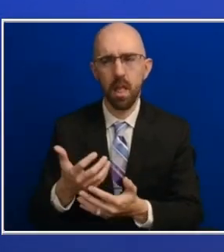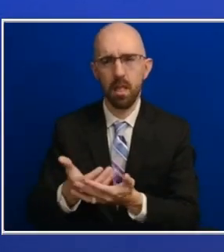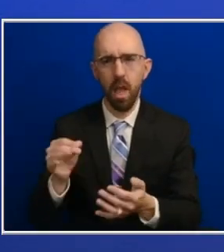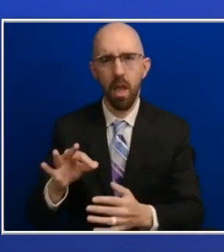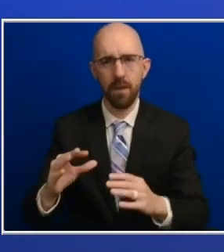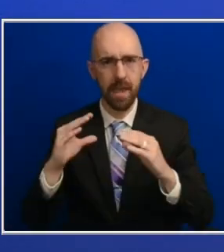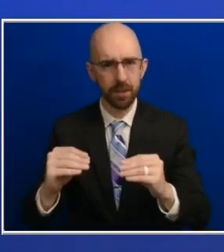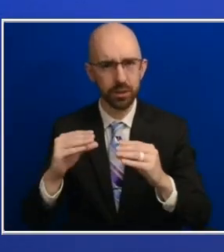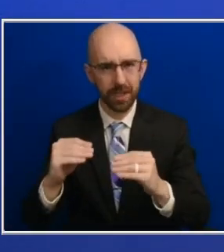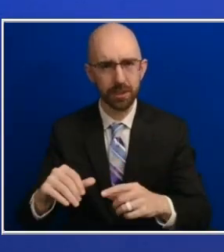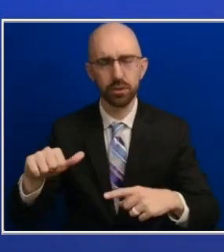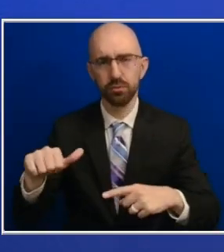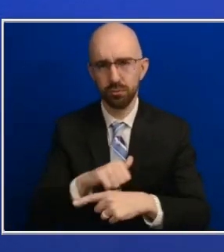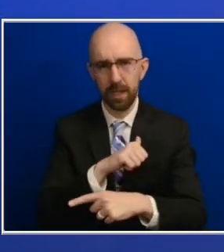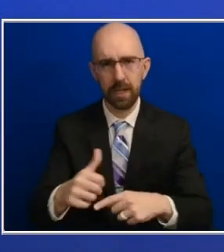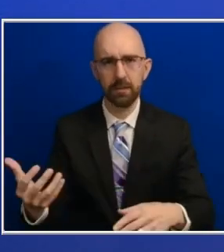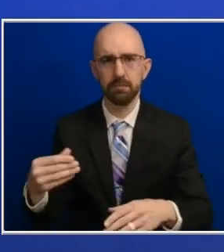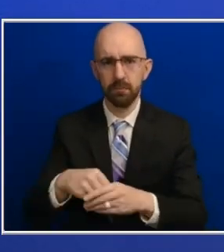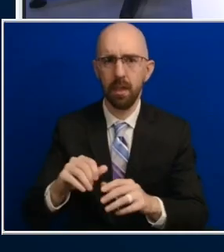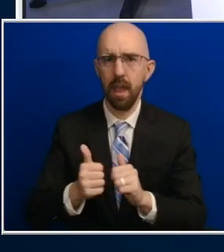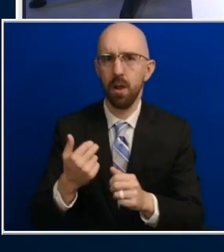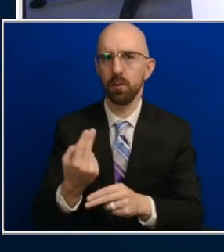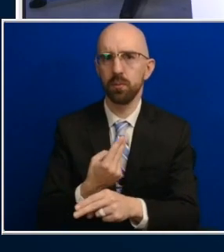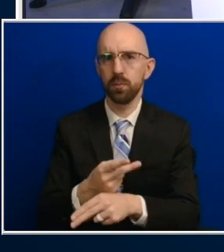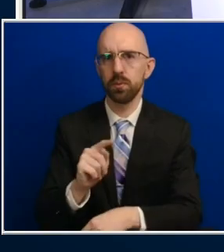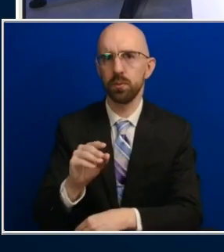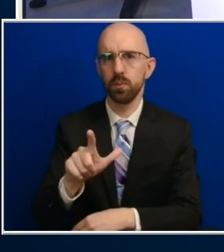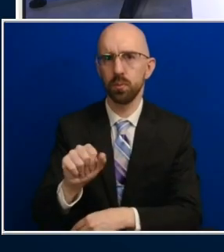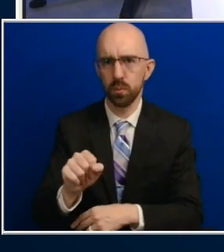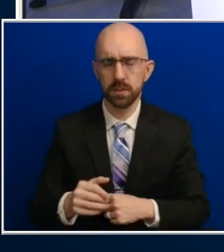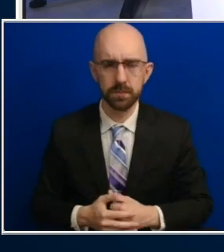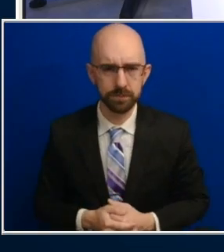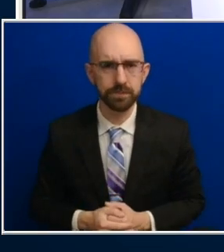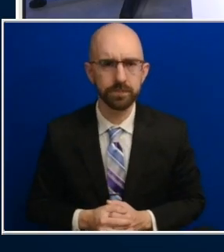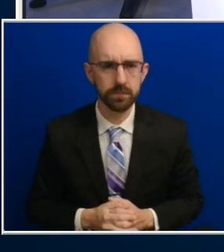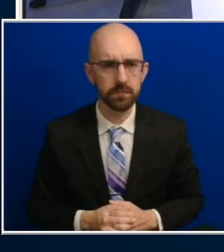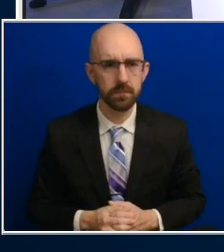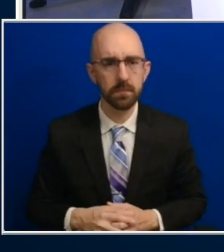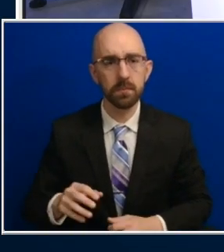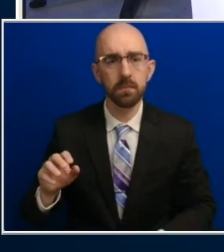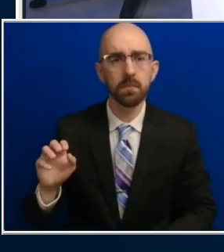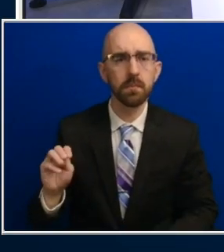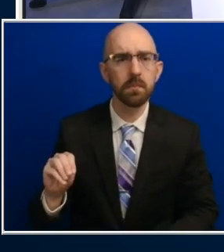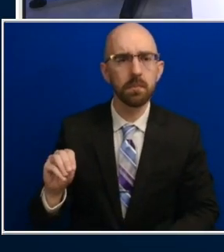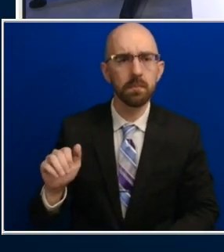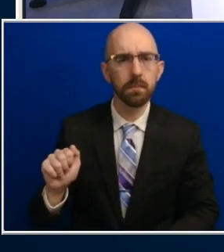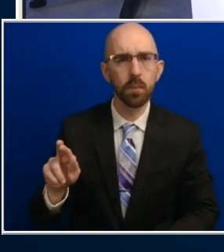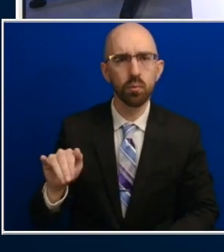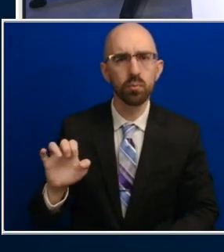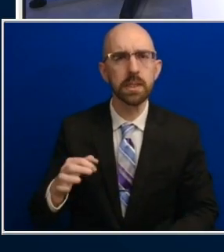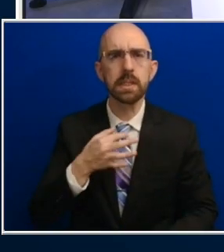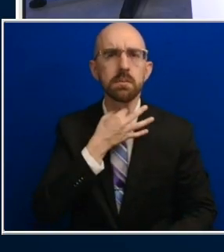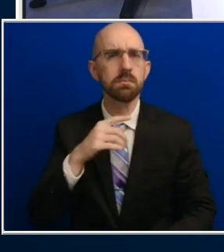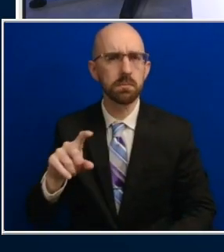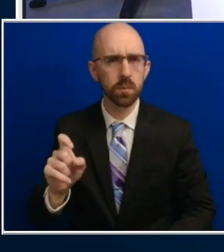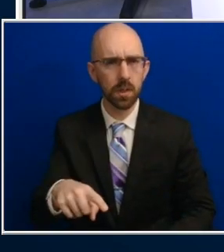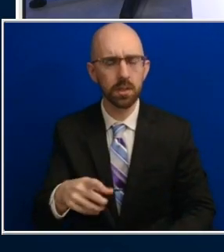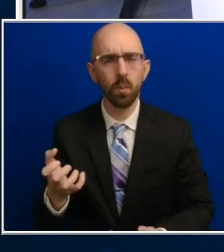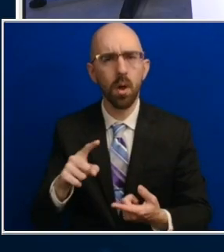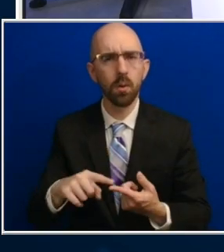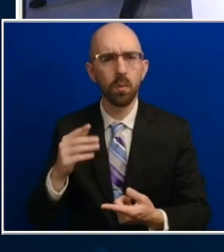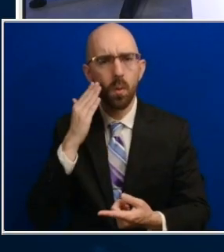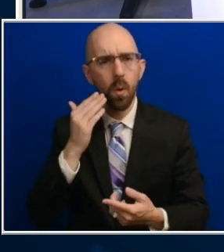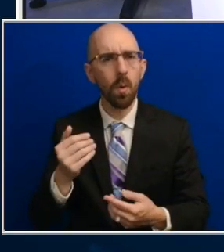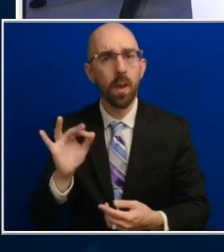lot of training goes into how to use these tools. Marie has a question. Marie wants to know, what if I want to say